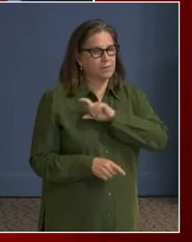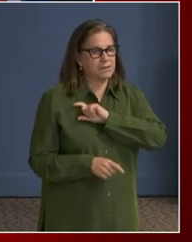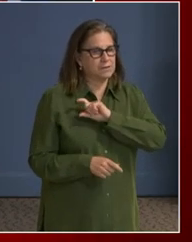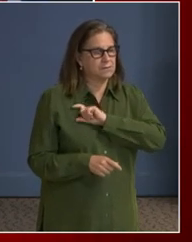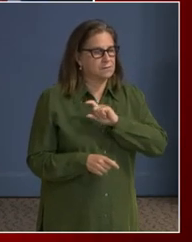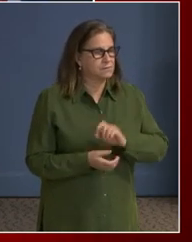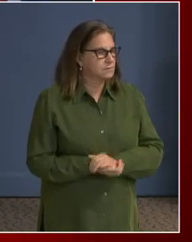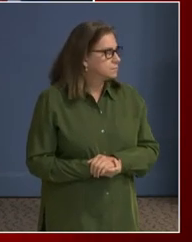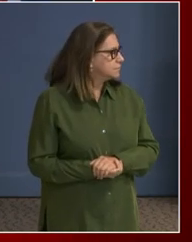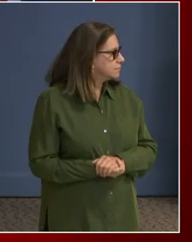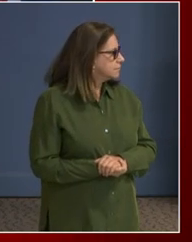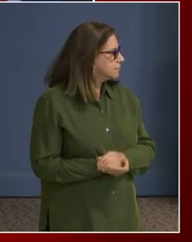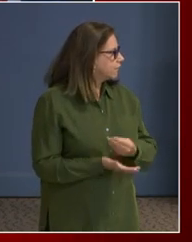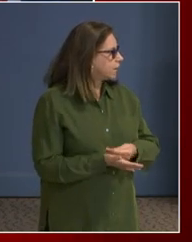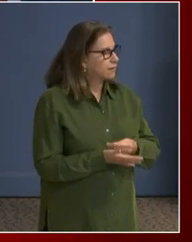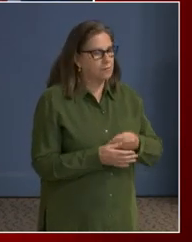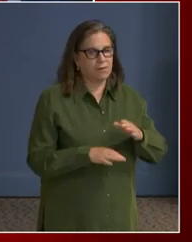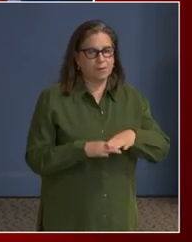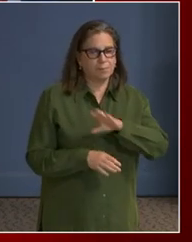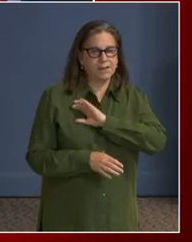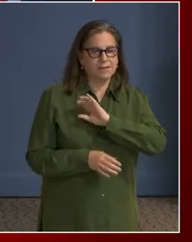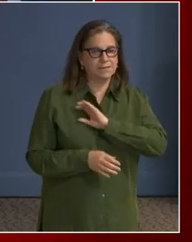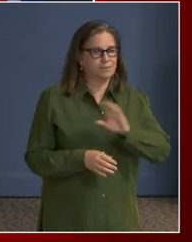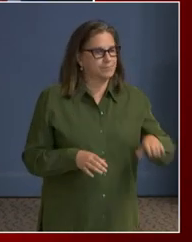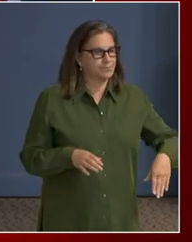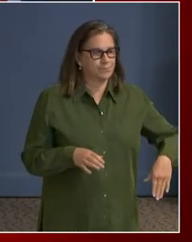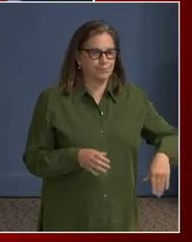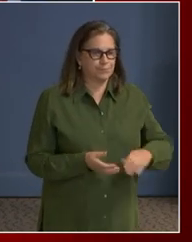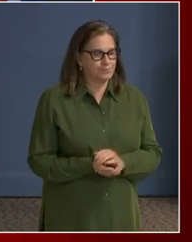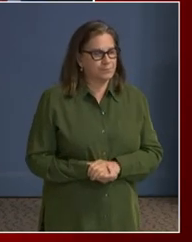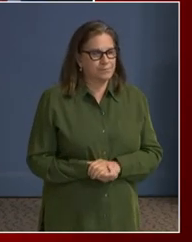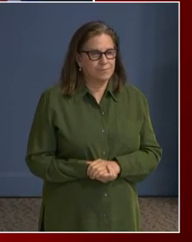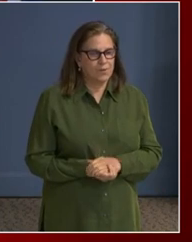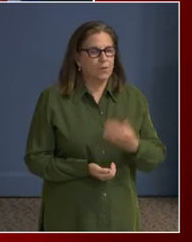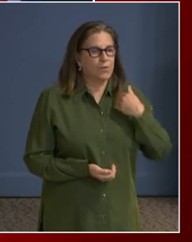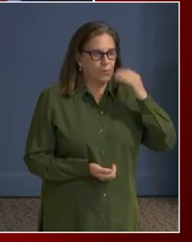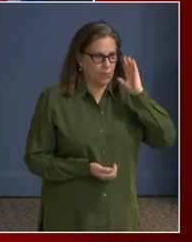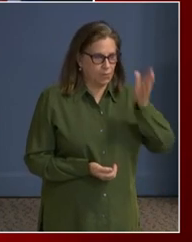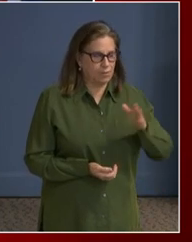We haven't yet specifically, but we will.